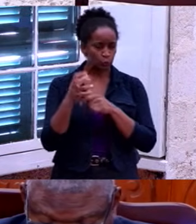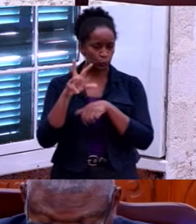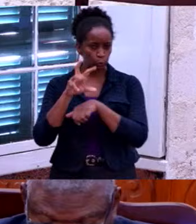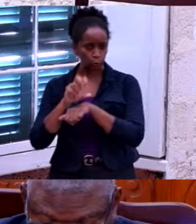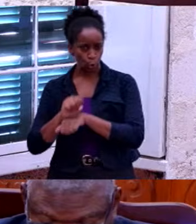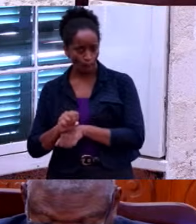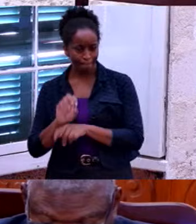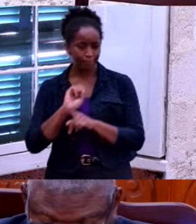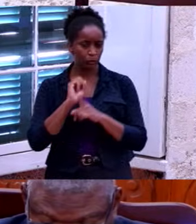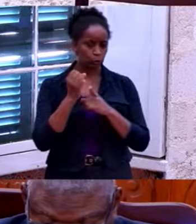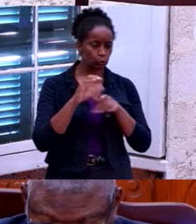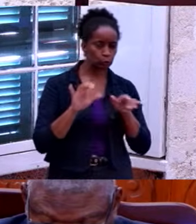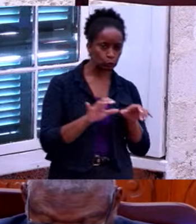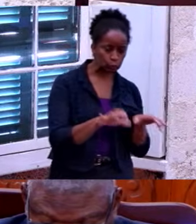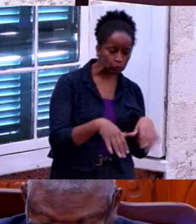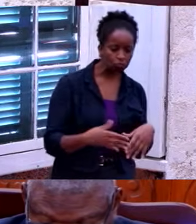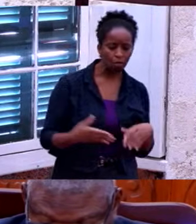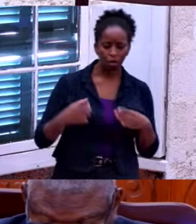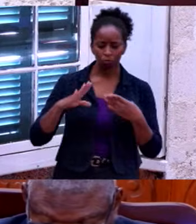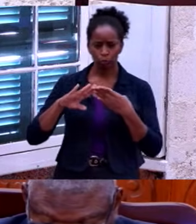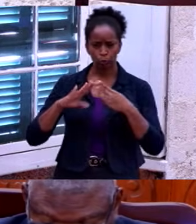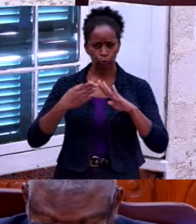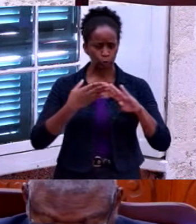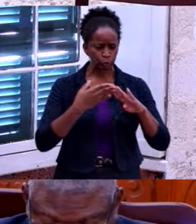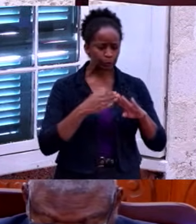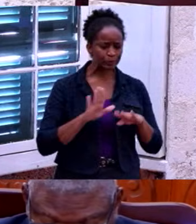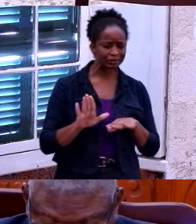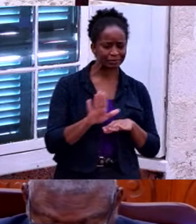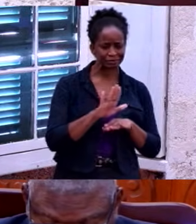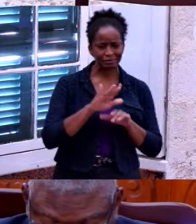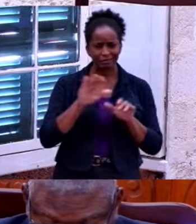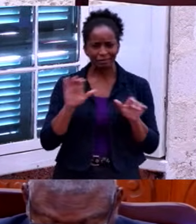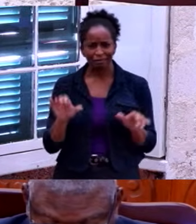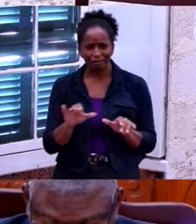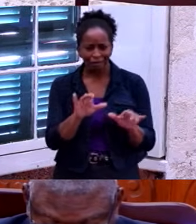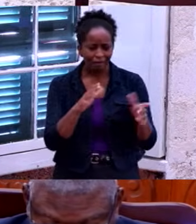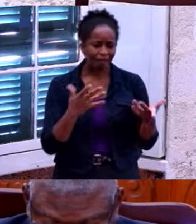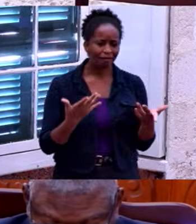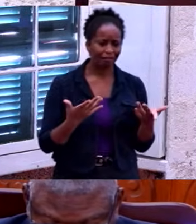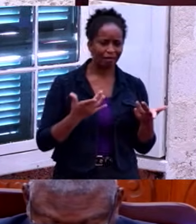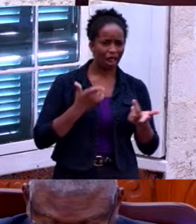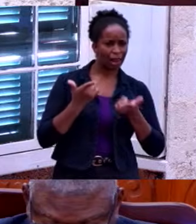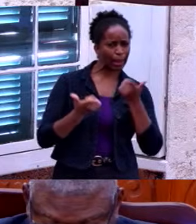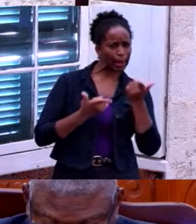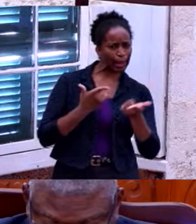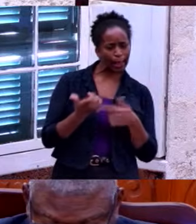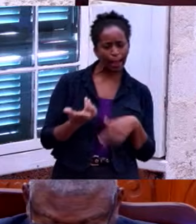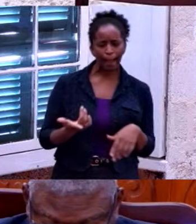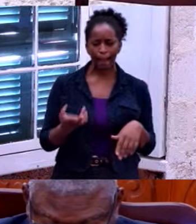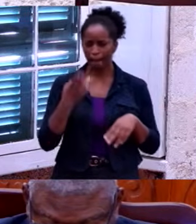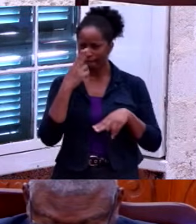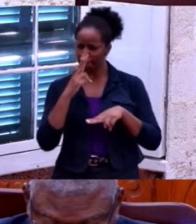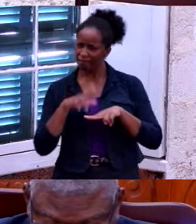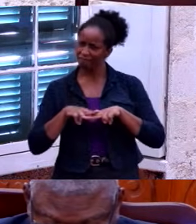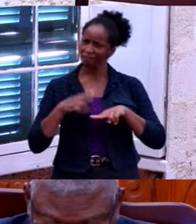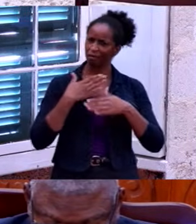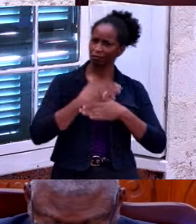way communities behave, line, have recreation, and live have all